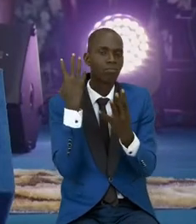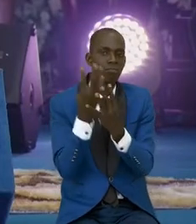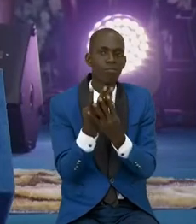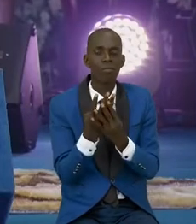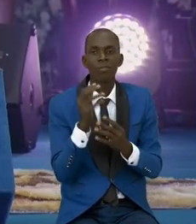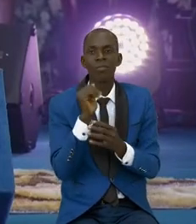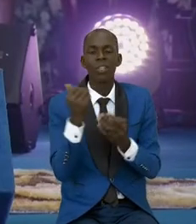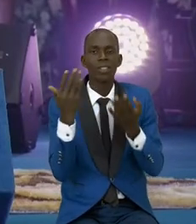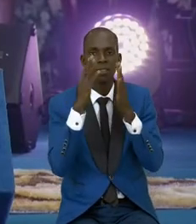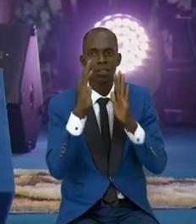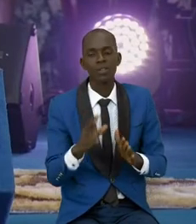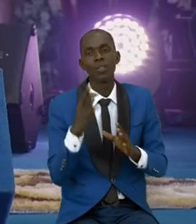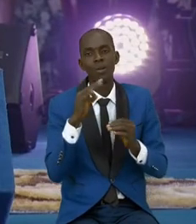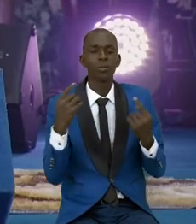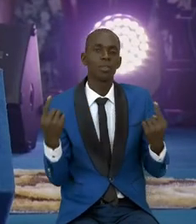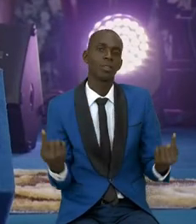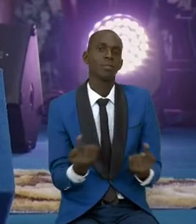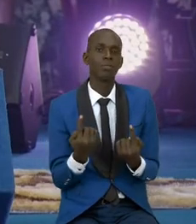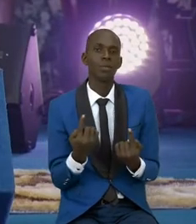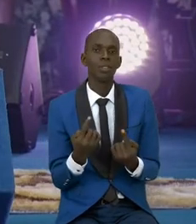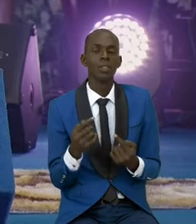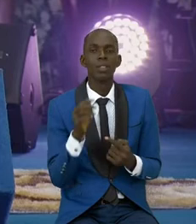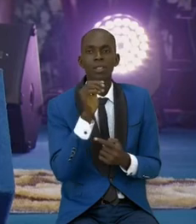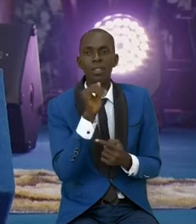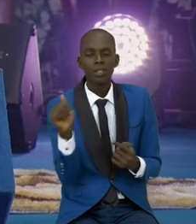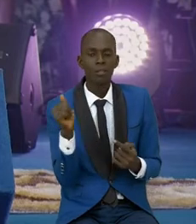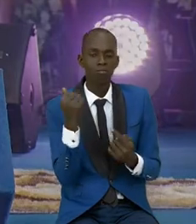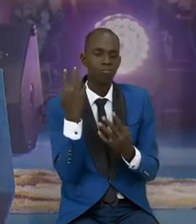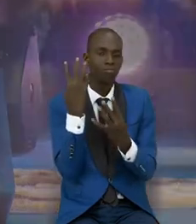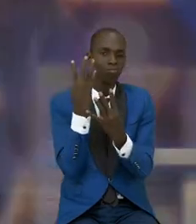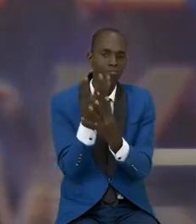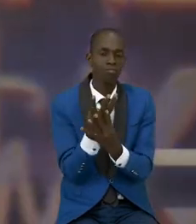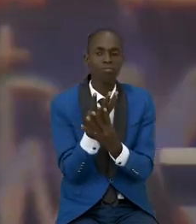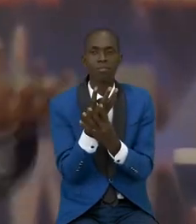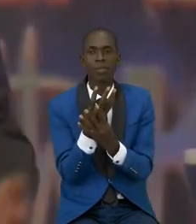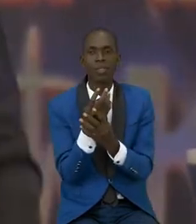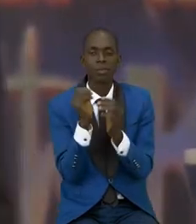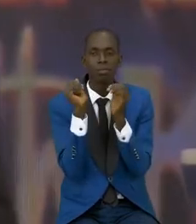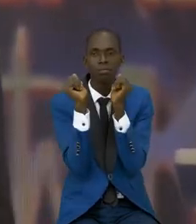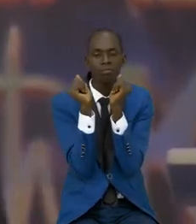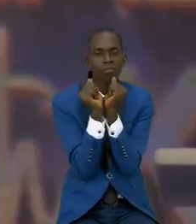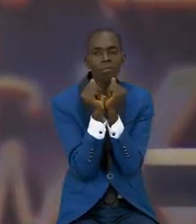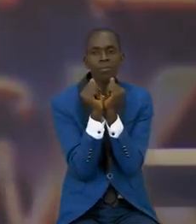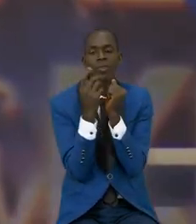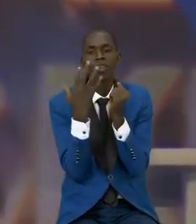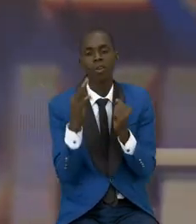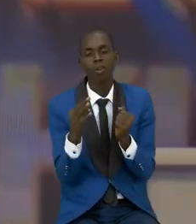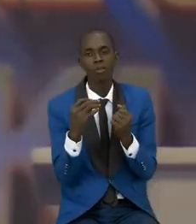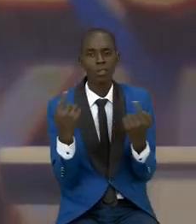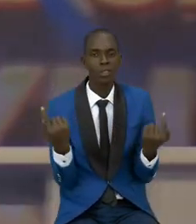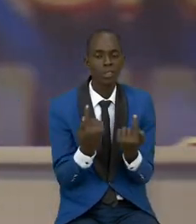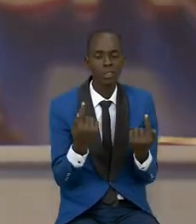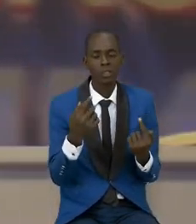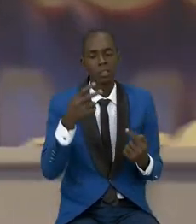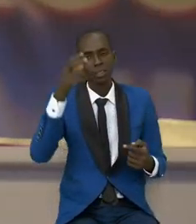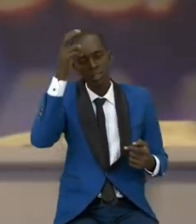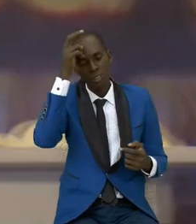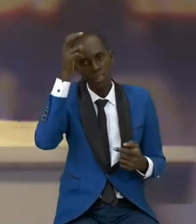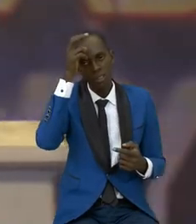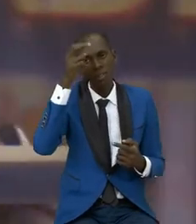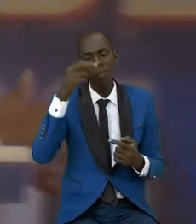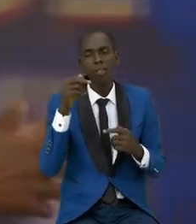of sin, a slave of sin, a servant of Satan, a slave